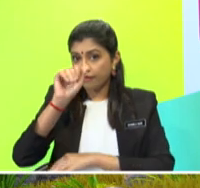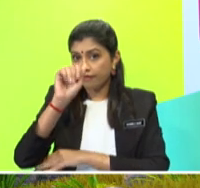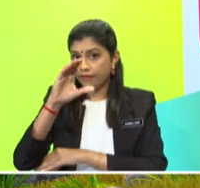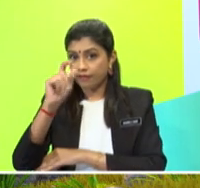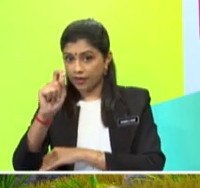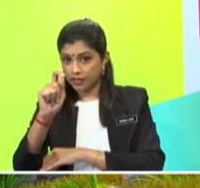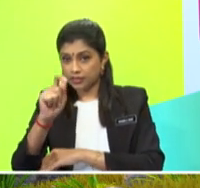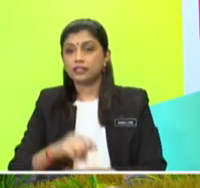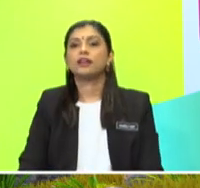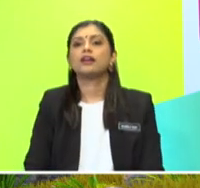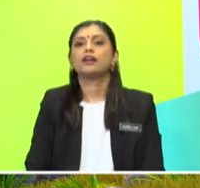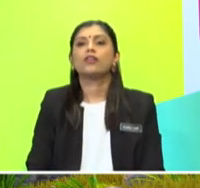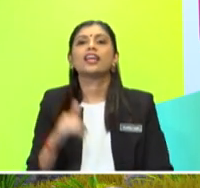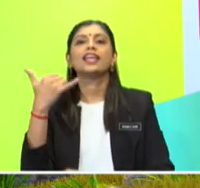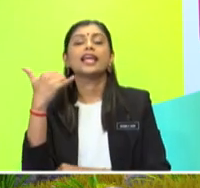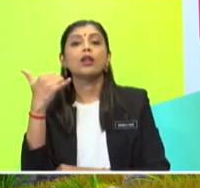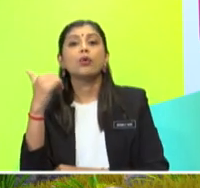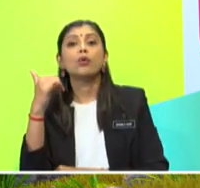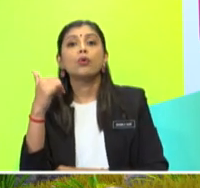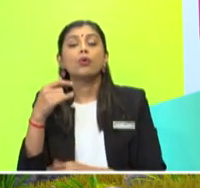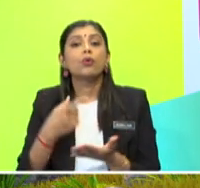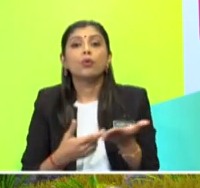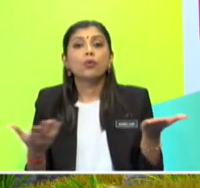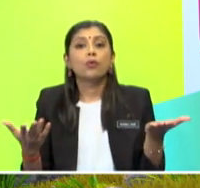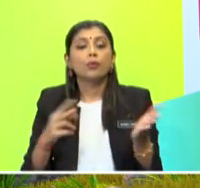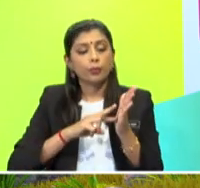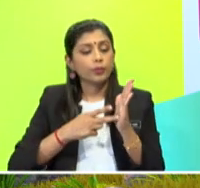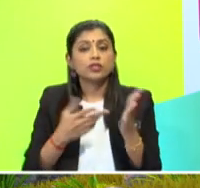Can I try, madam? Yes, okay. Haris, what does yellow color